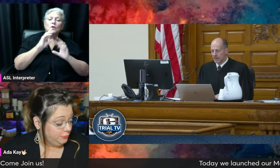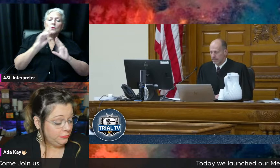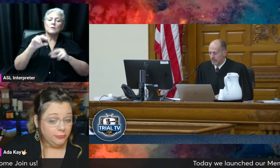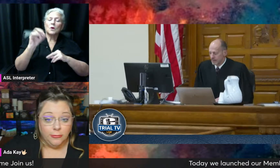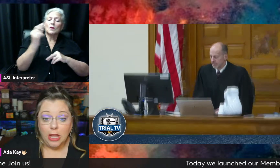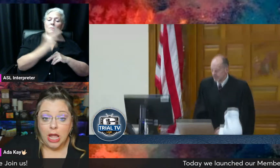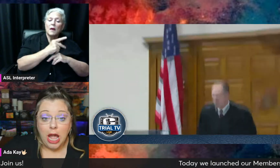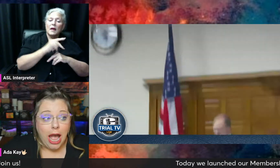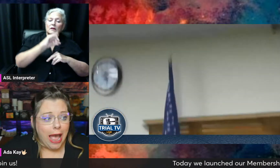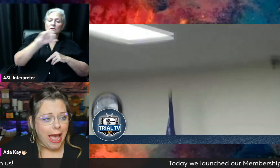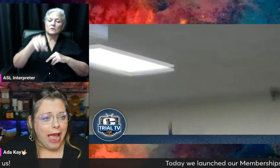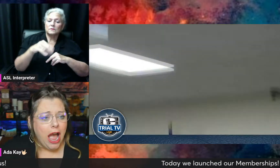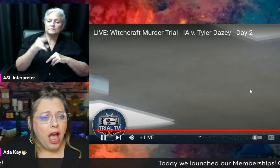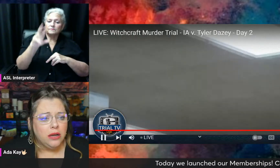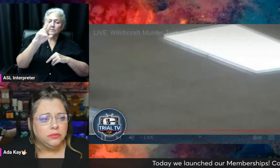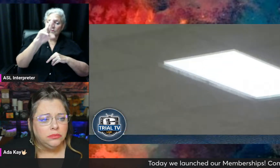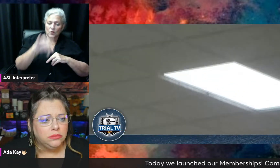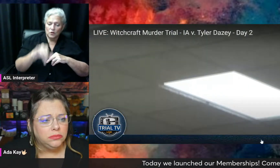All rise for the jury.